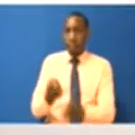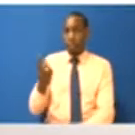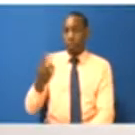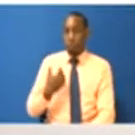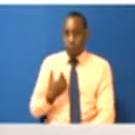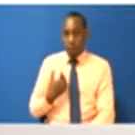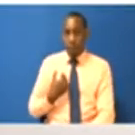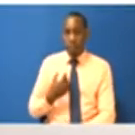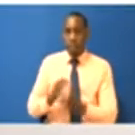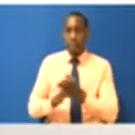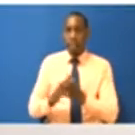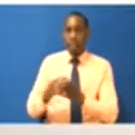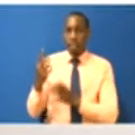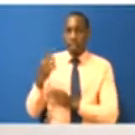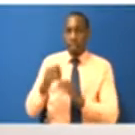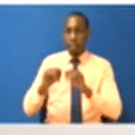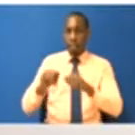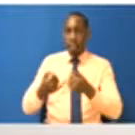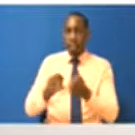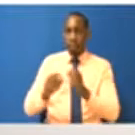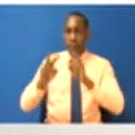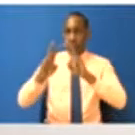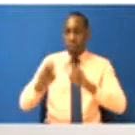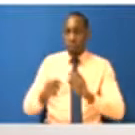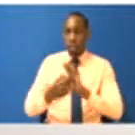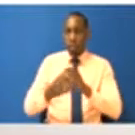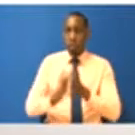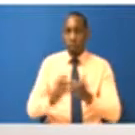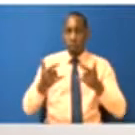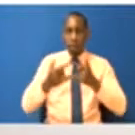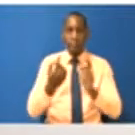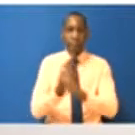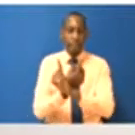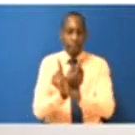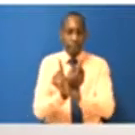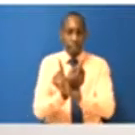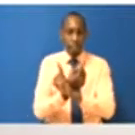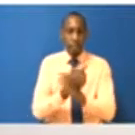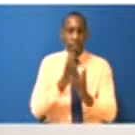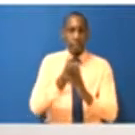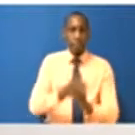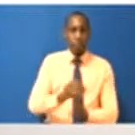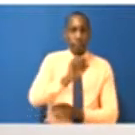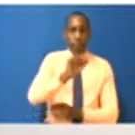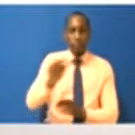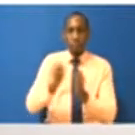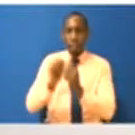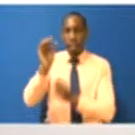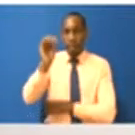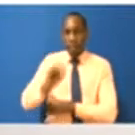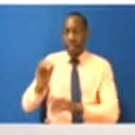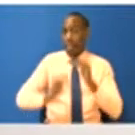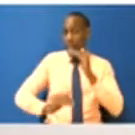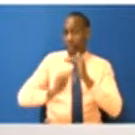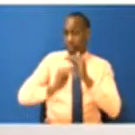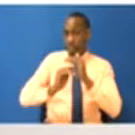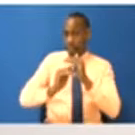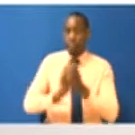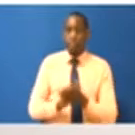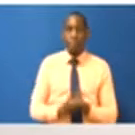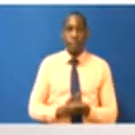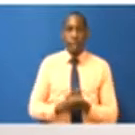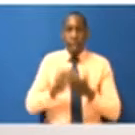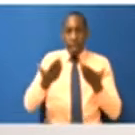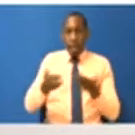the latest opinion polls are put to the the margin of difference between them anywhere between five to ten percent max you know looking at if you look at